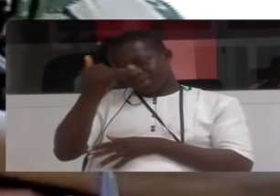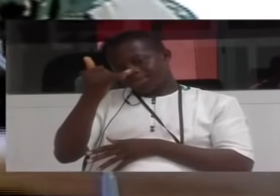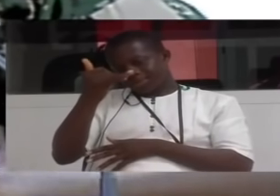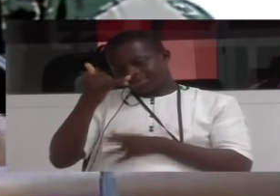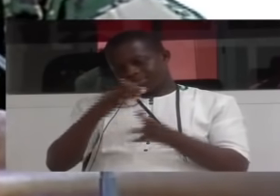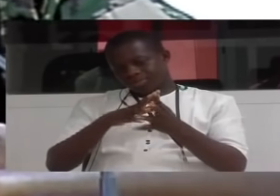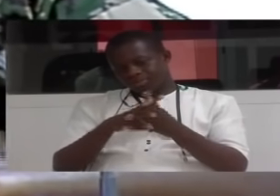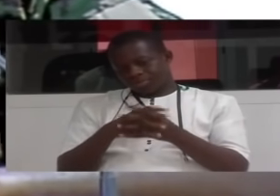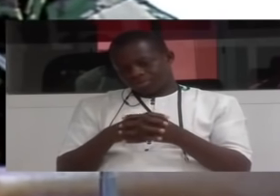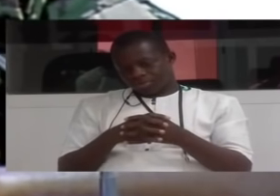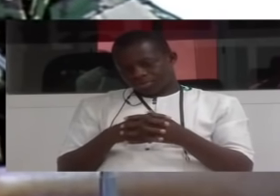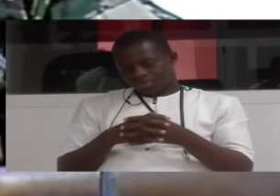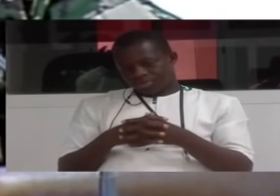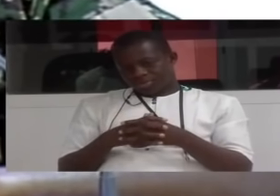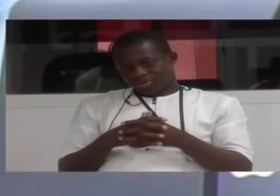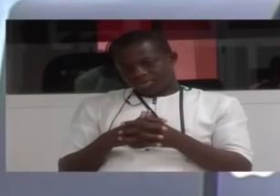Yes.